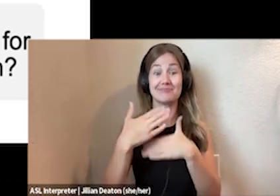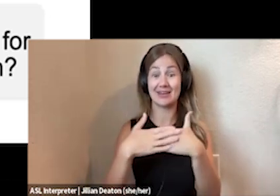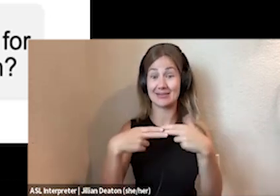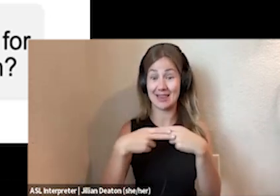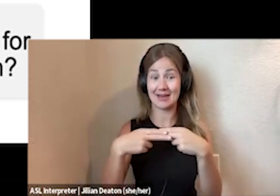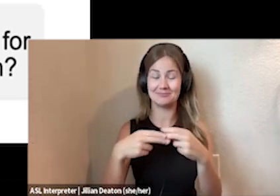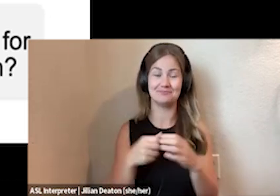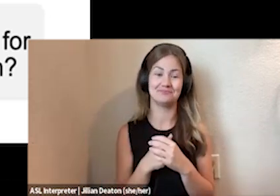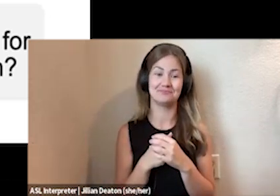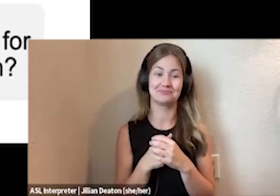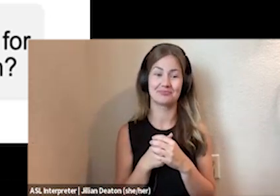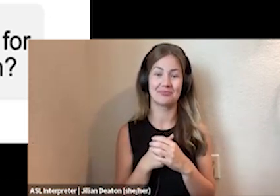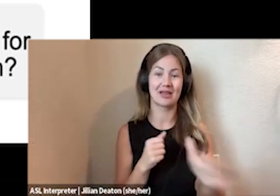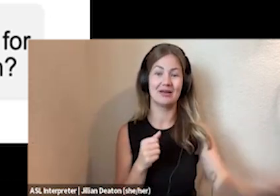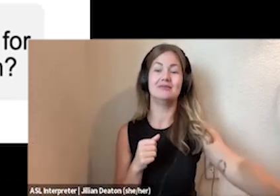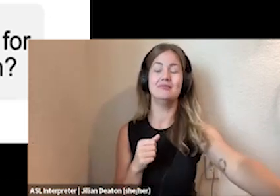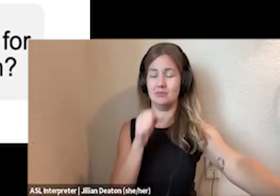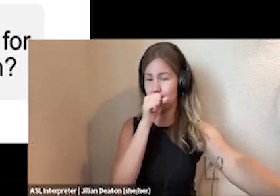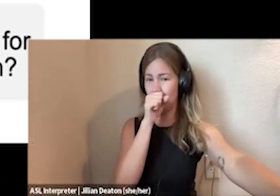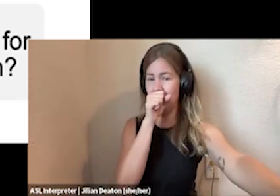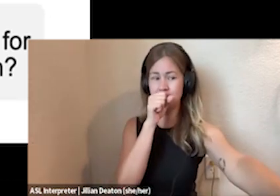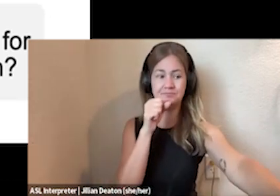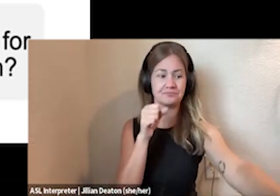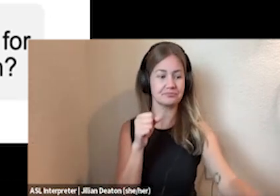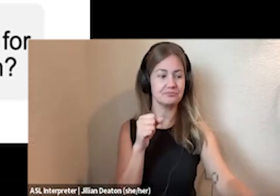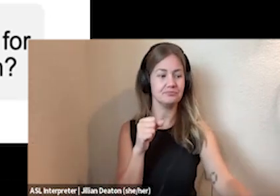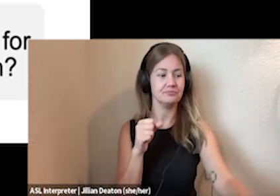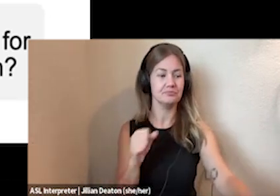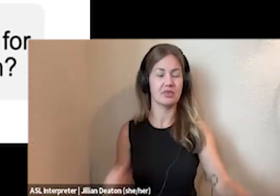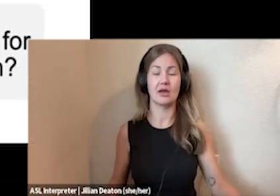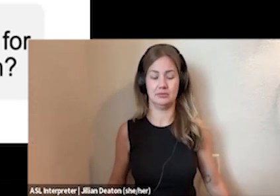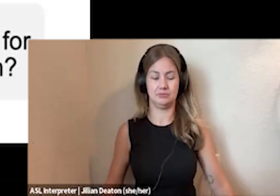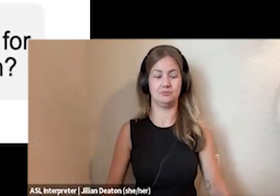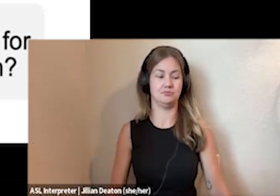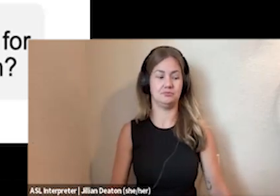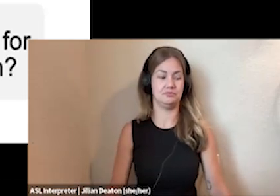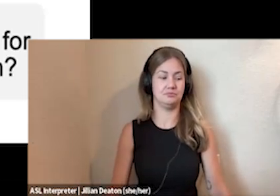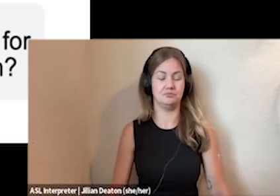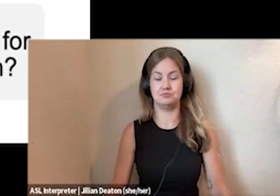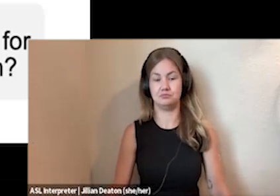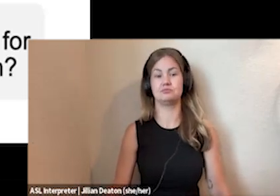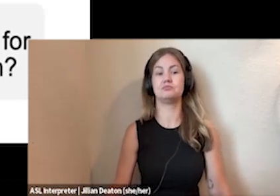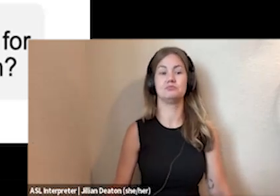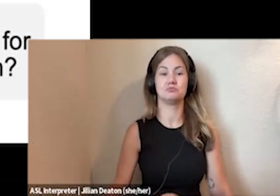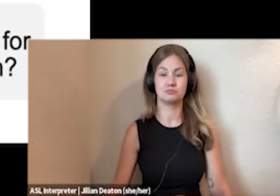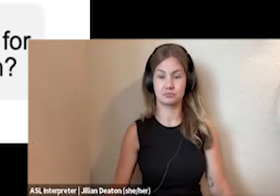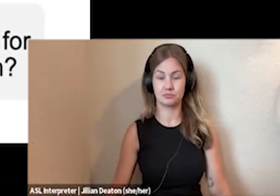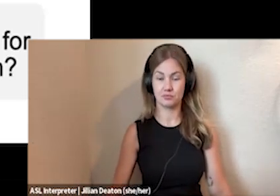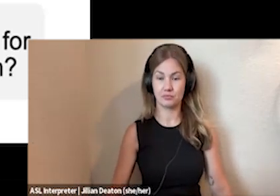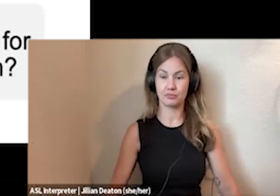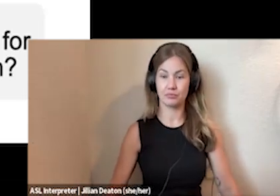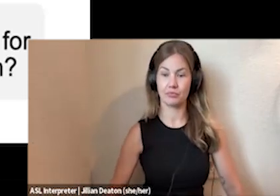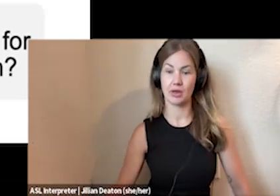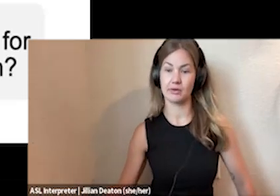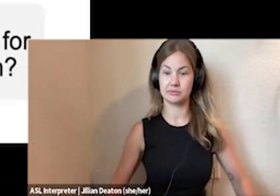So here's an example, made up example, which I'll just walk you through.